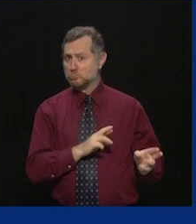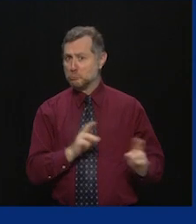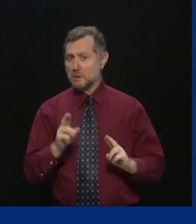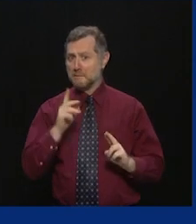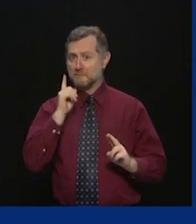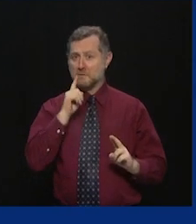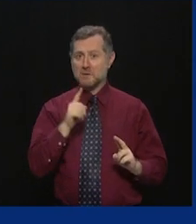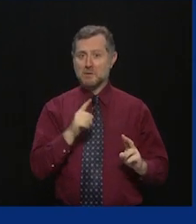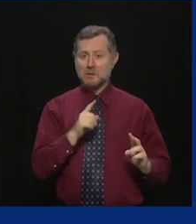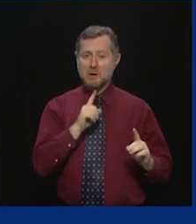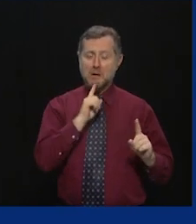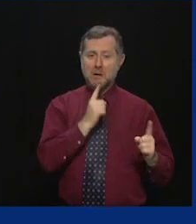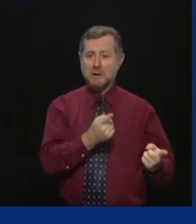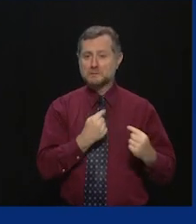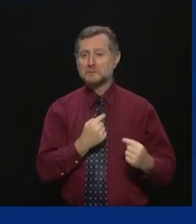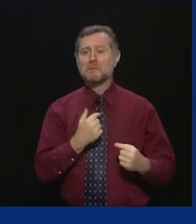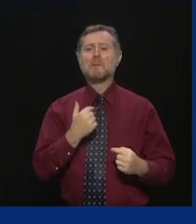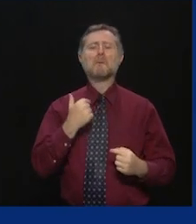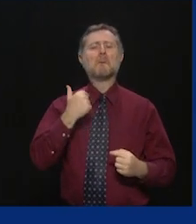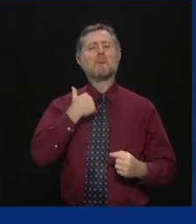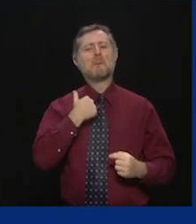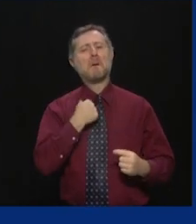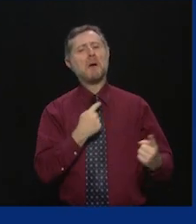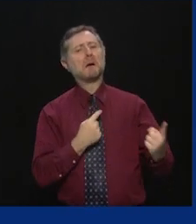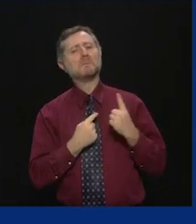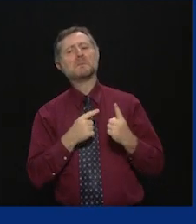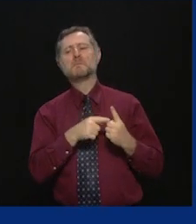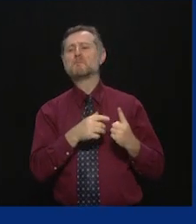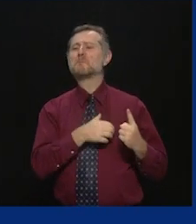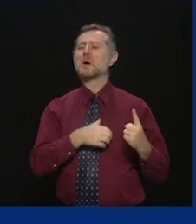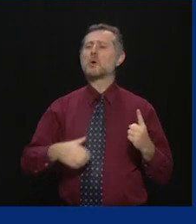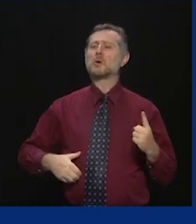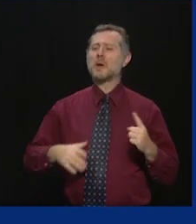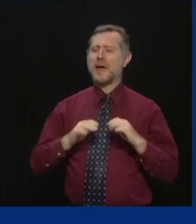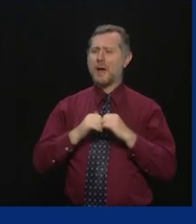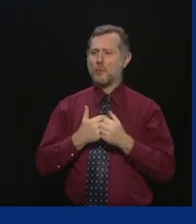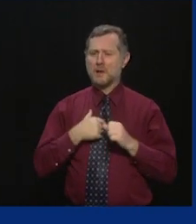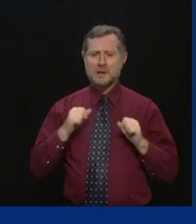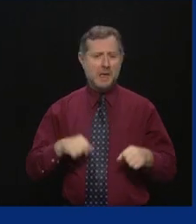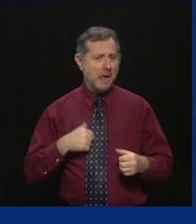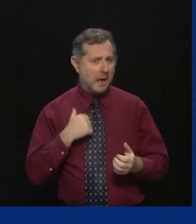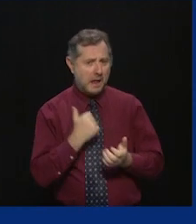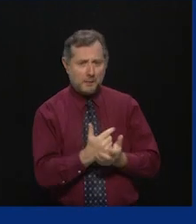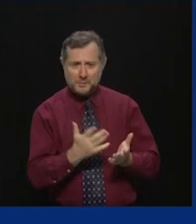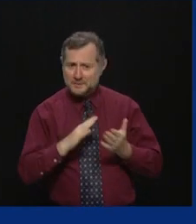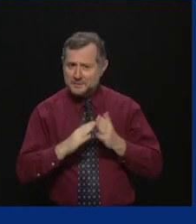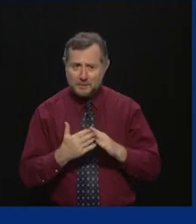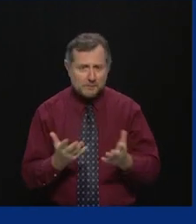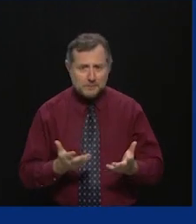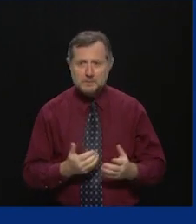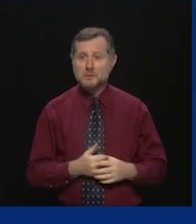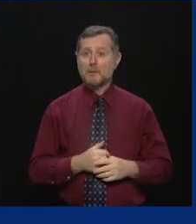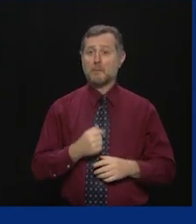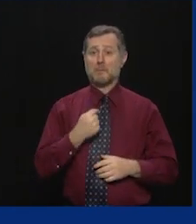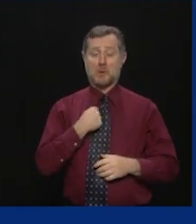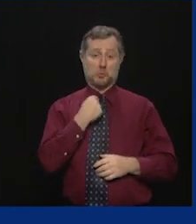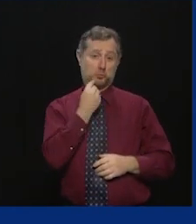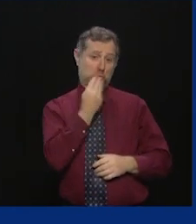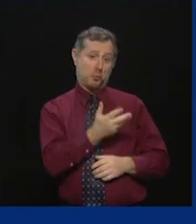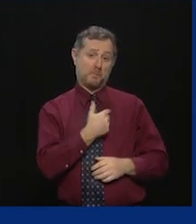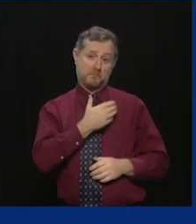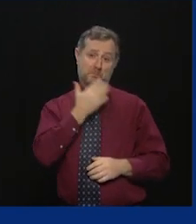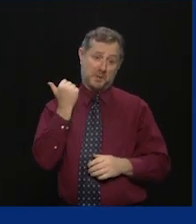him. He said, "Mayor, how can I help the city?" And I said, the best way that you can help the